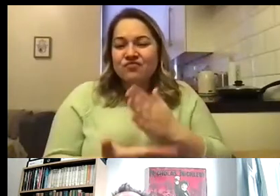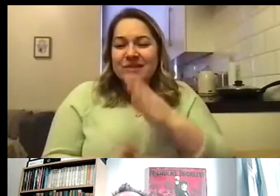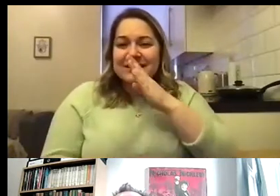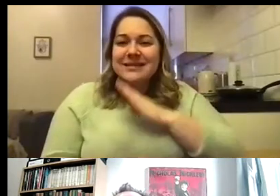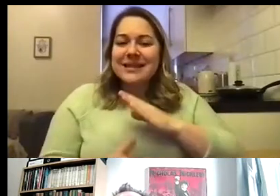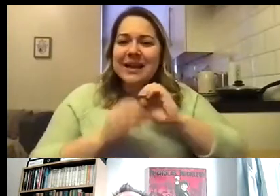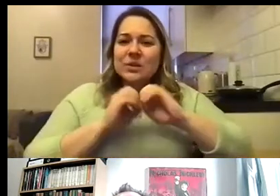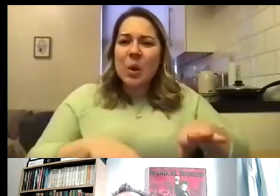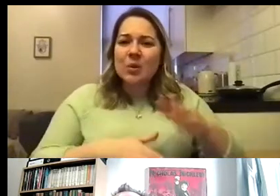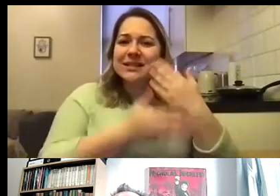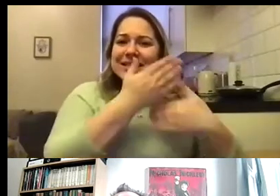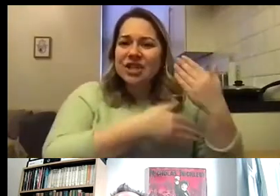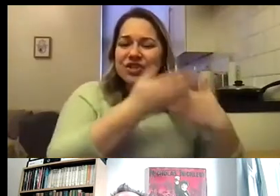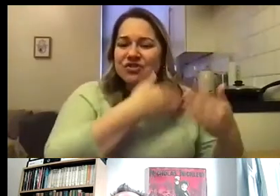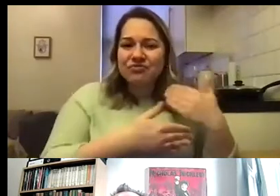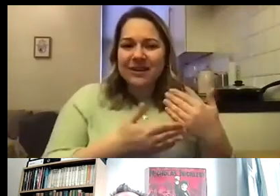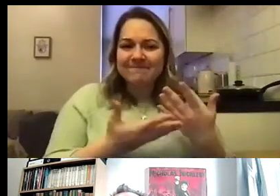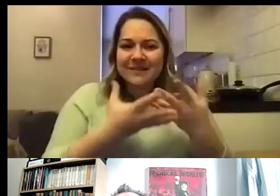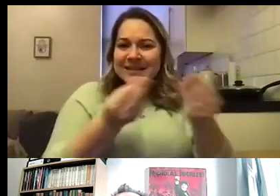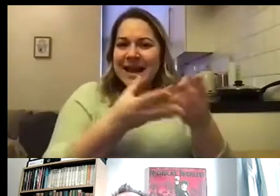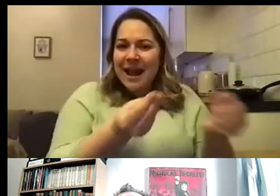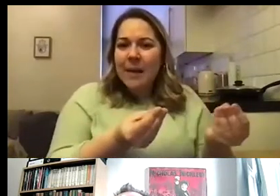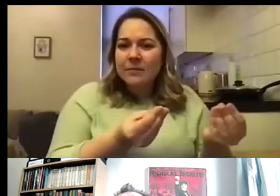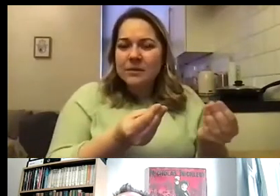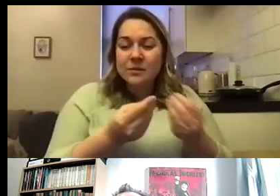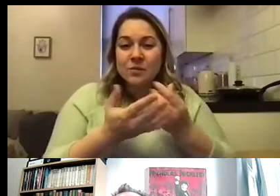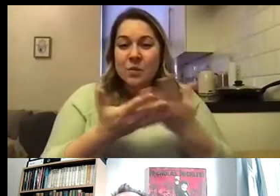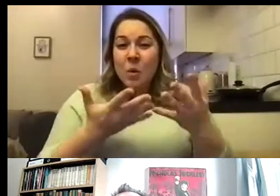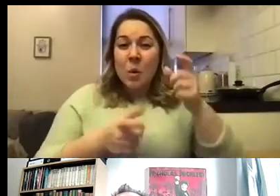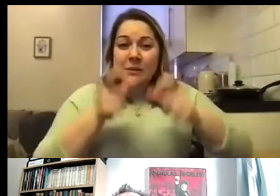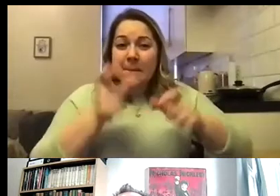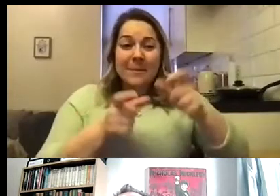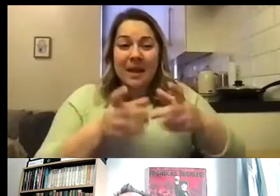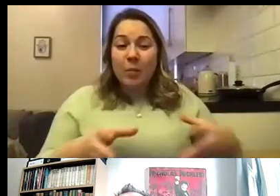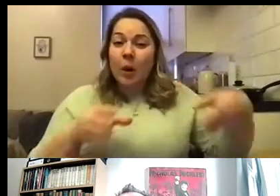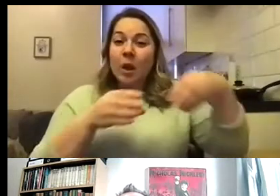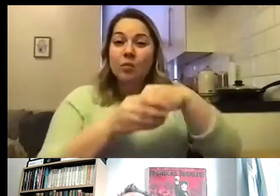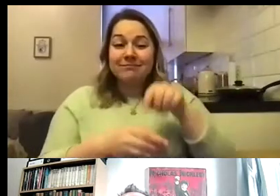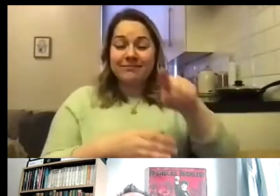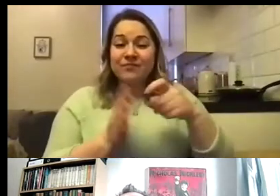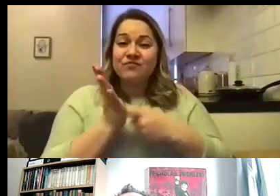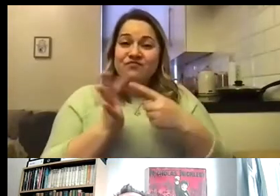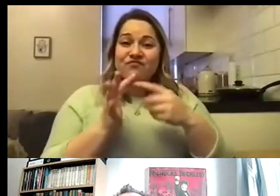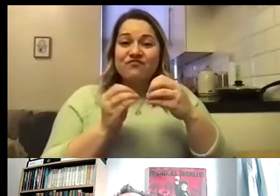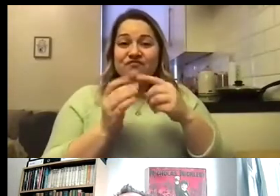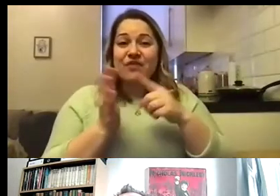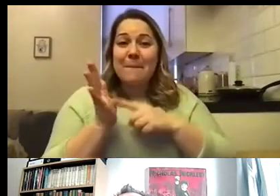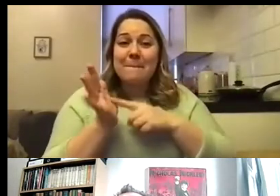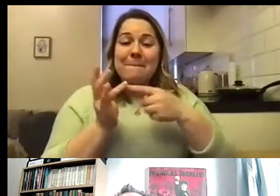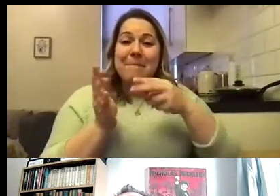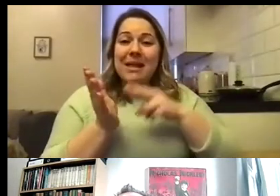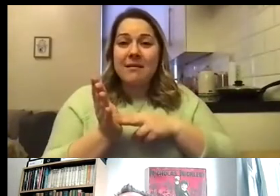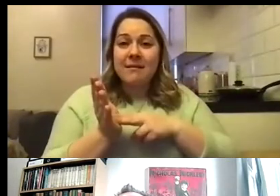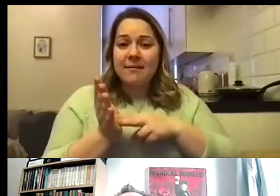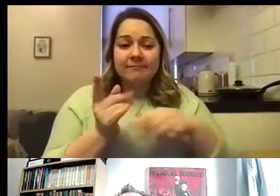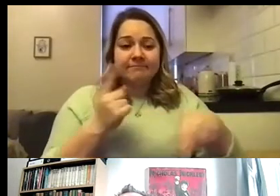lost in history. There was a lot of people involved in the rebellion that didn't get the recognition that others did,